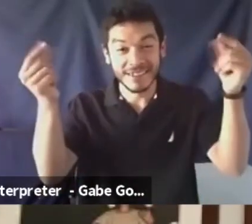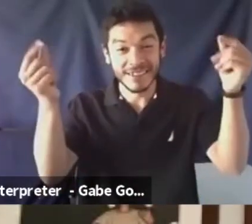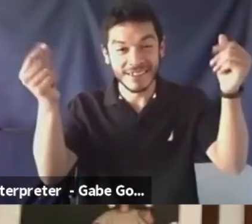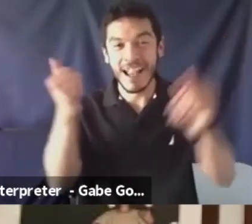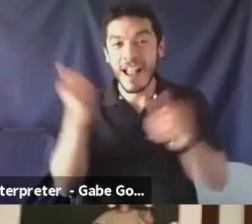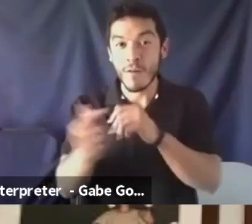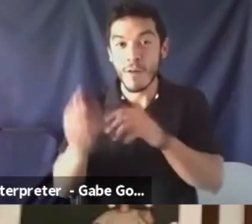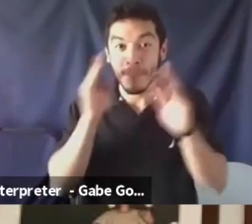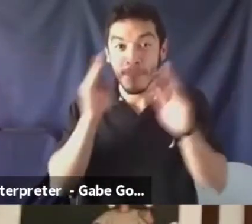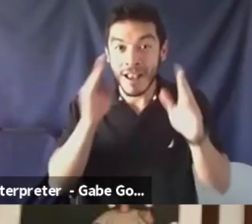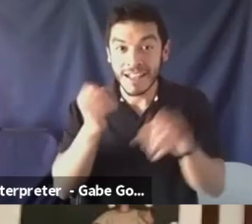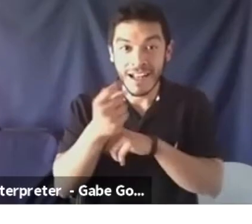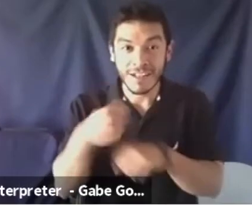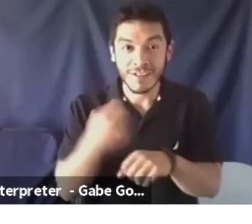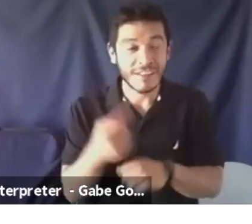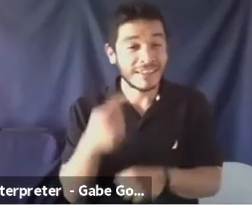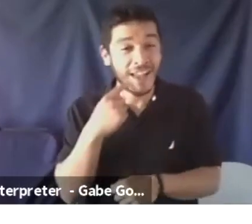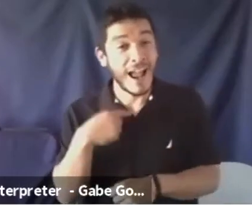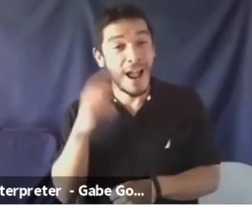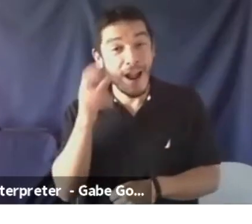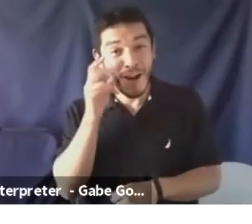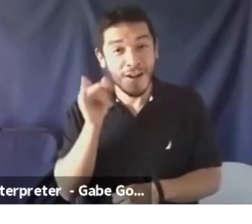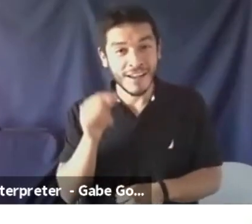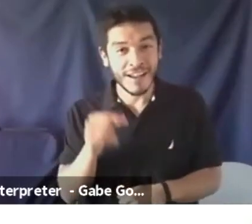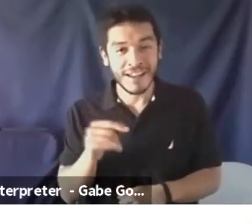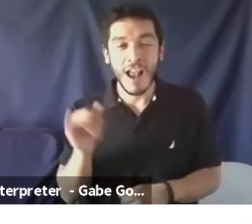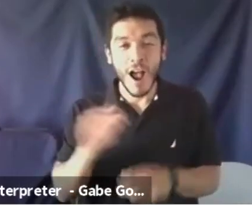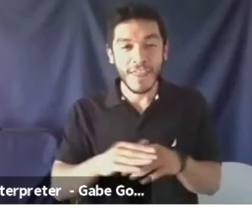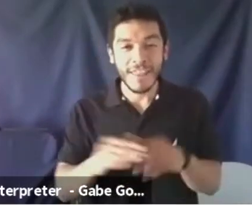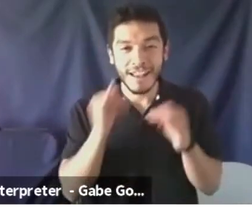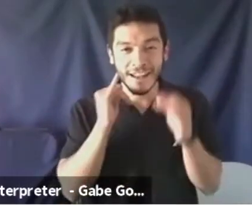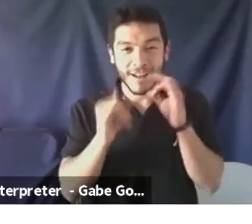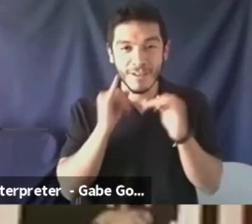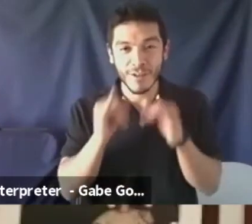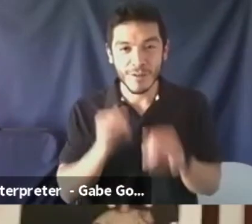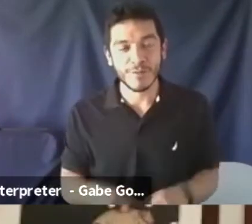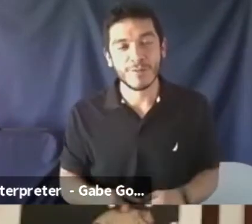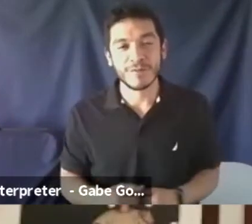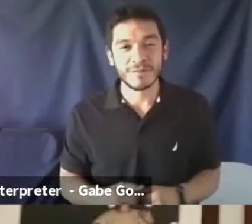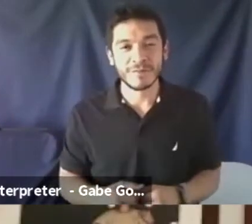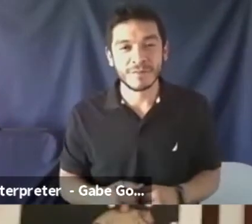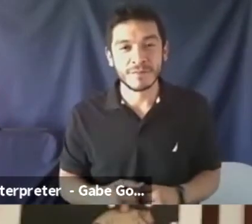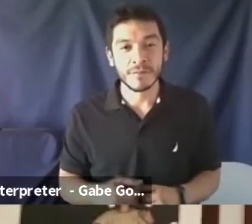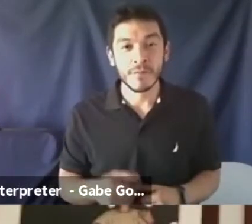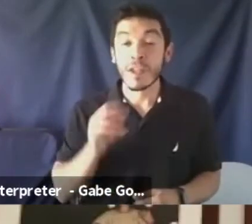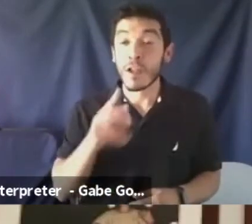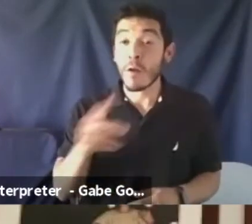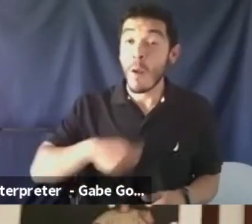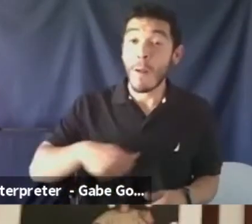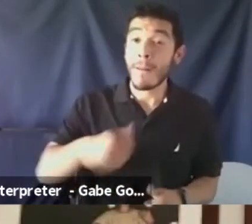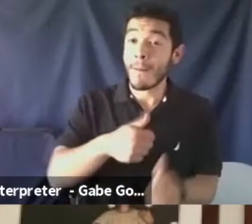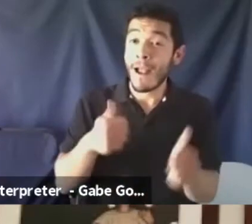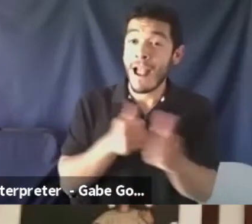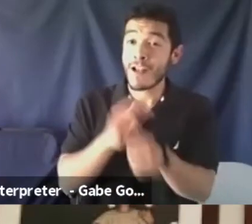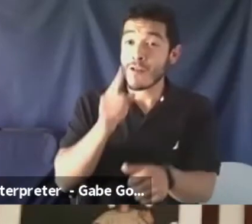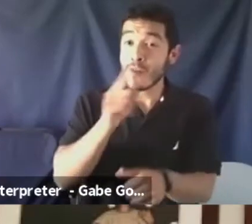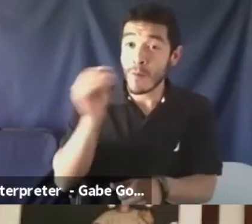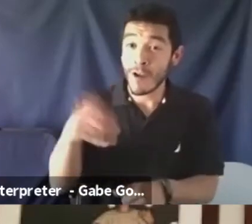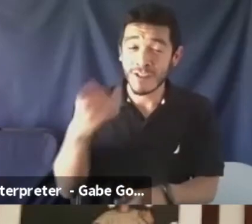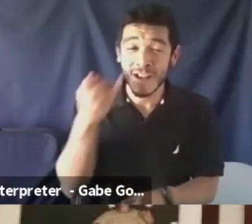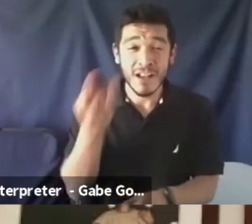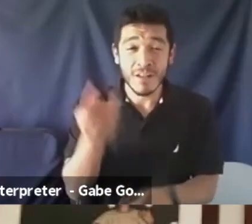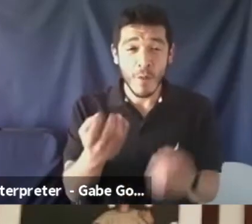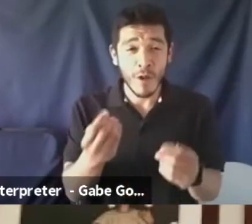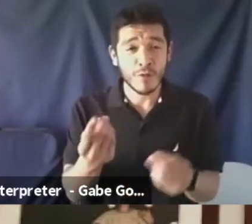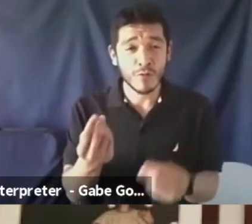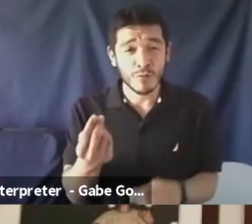you're like, I heard it on that interview. Well, we'll be behind you 100%. So if it's something you want to